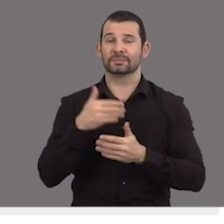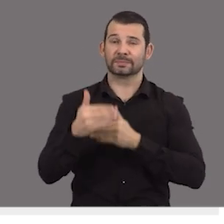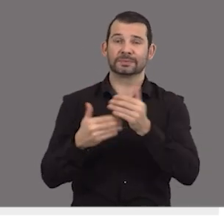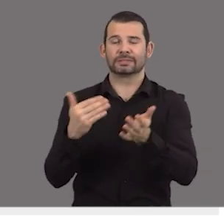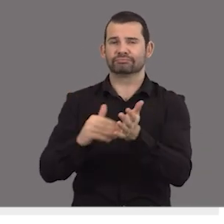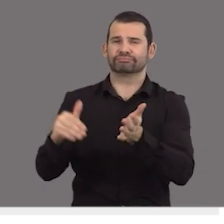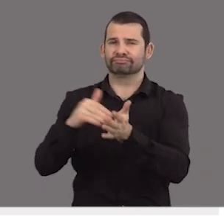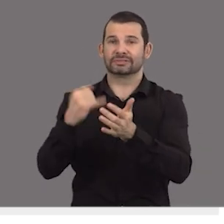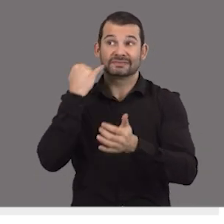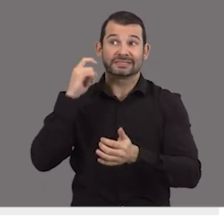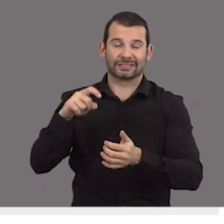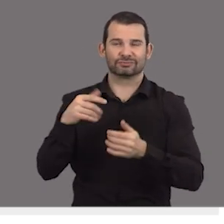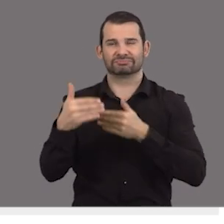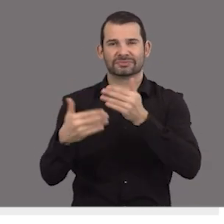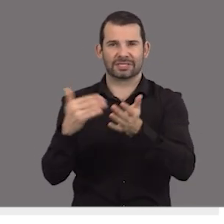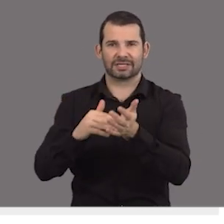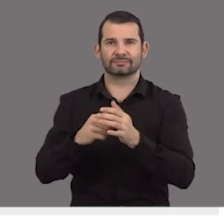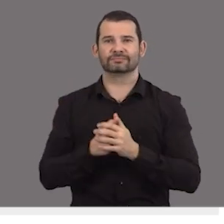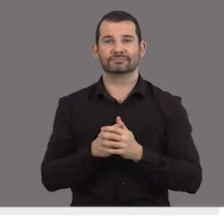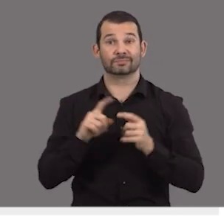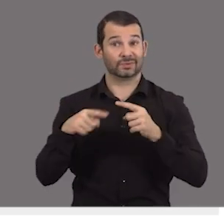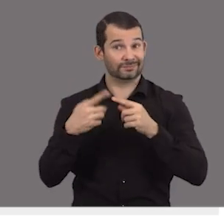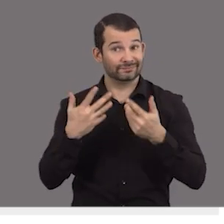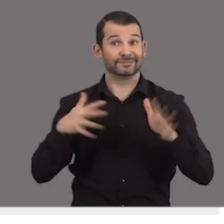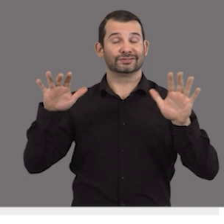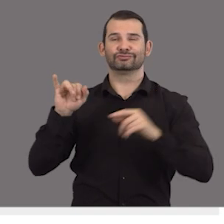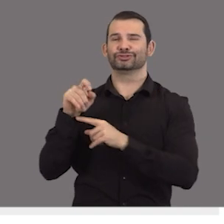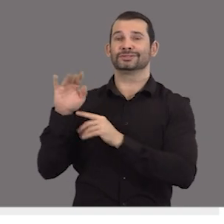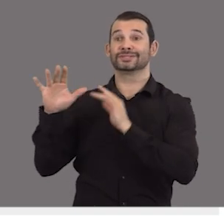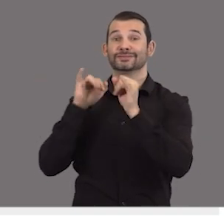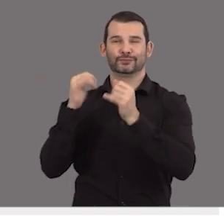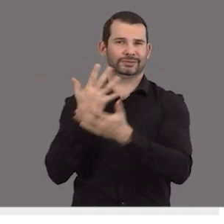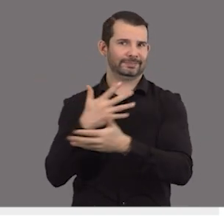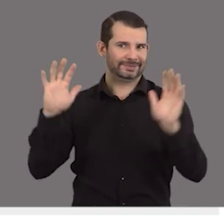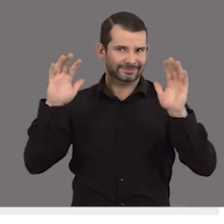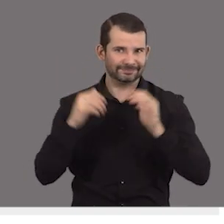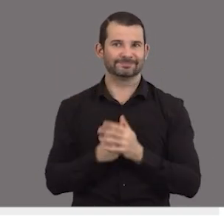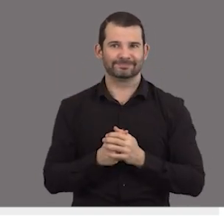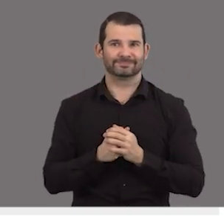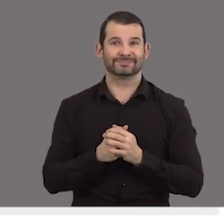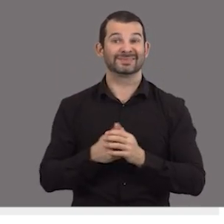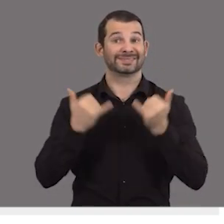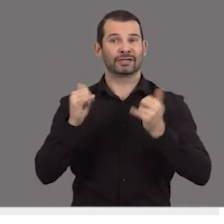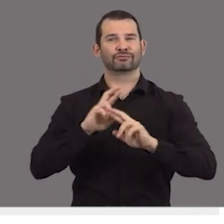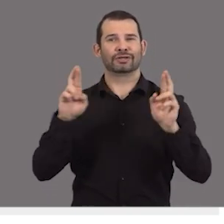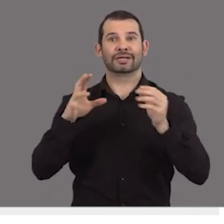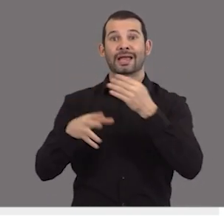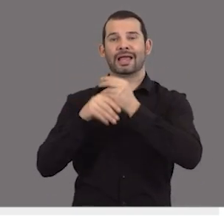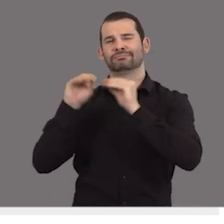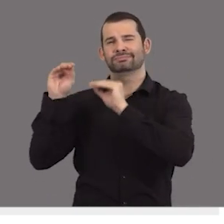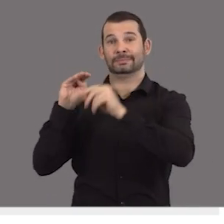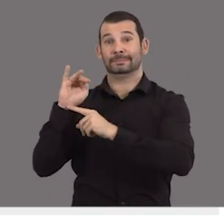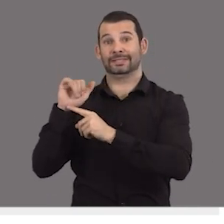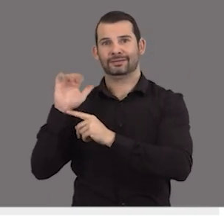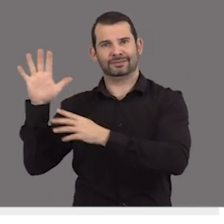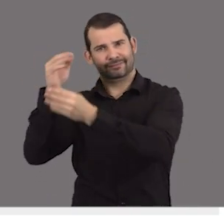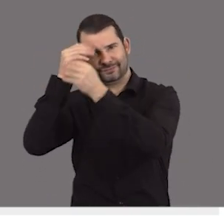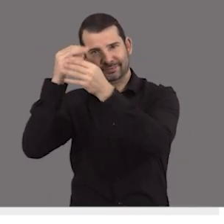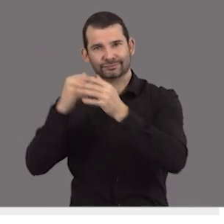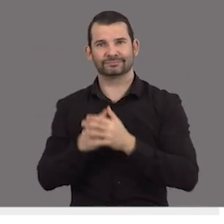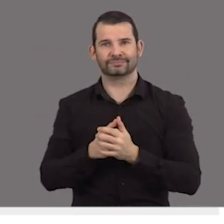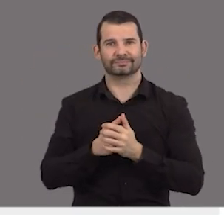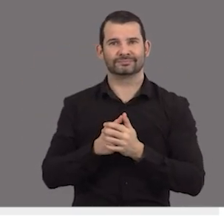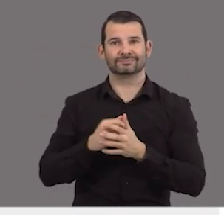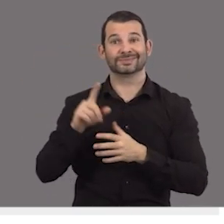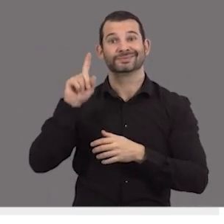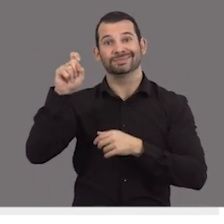these steps as necessary. Once done, Jeet's interview is complete. We are now ready to add Mia's